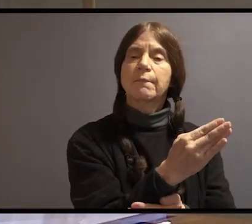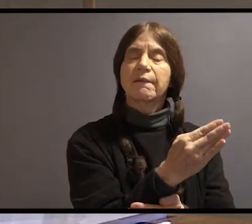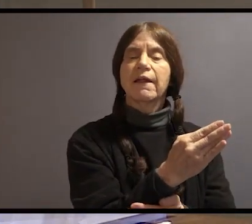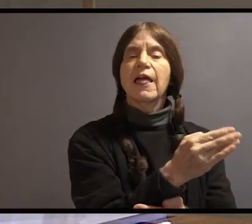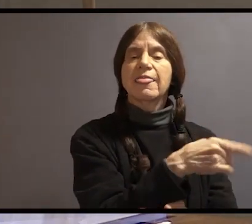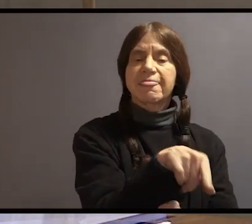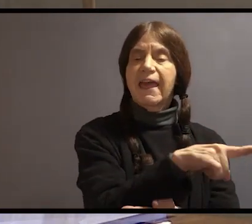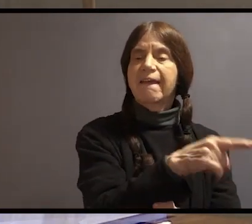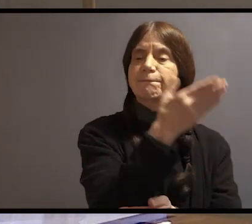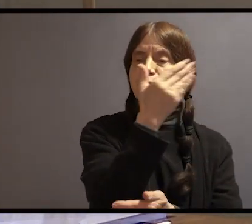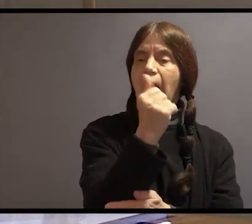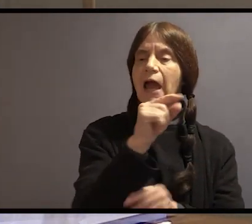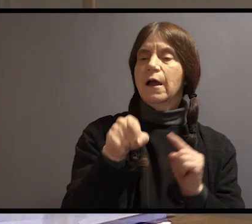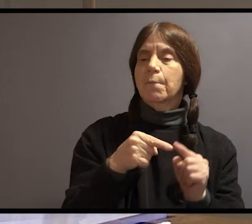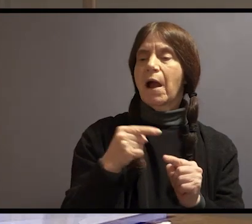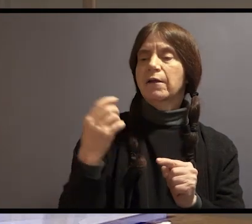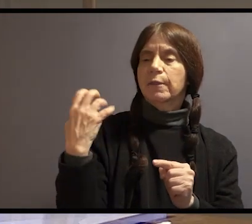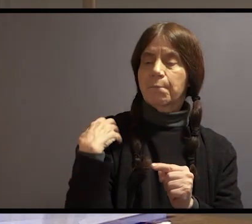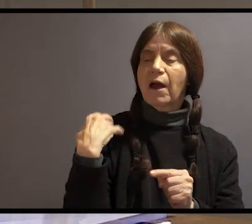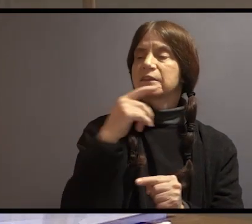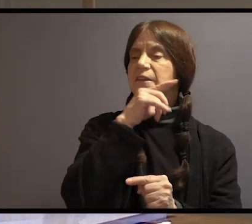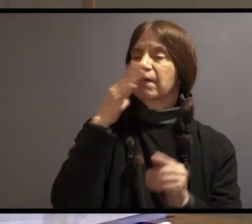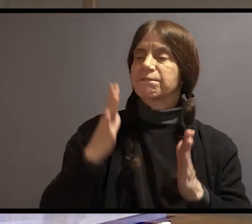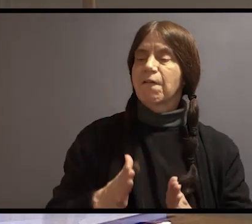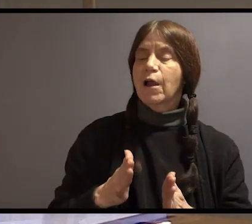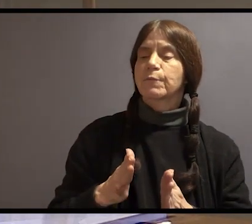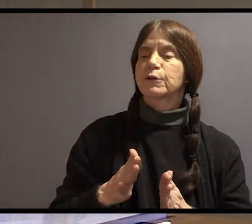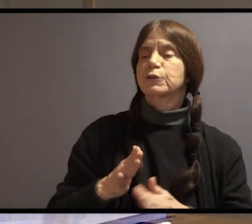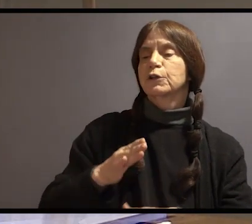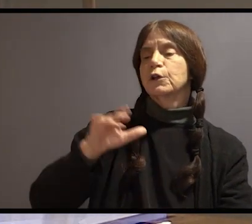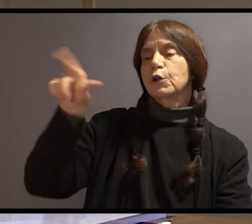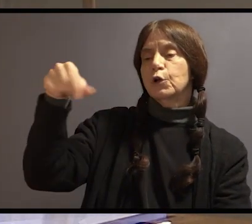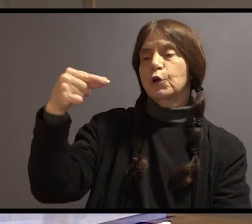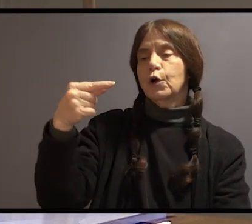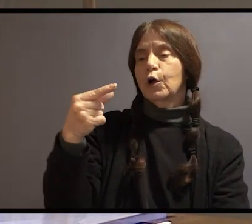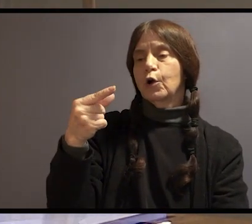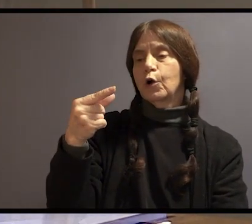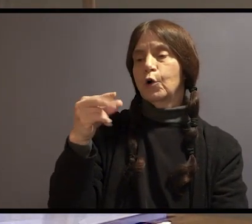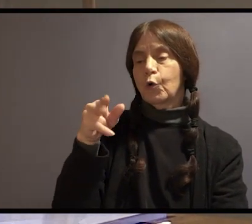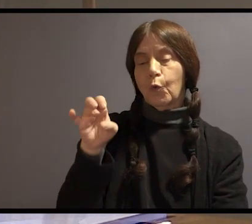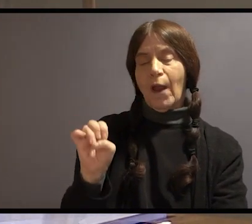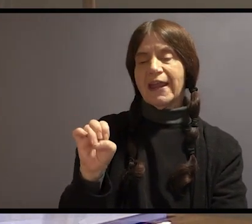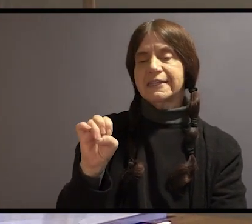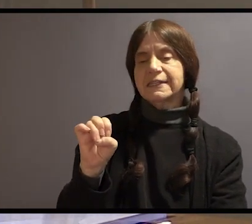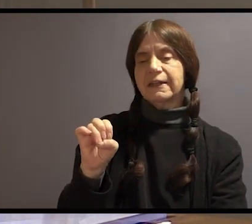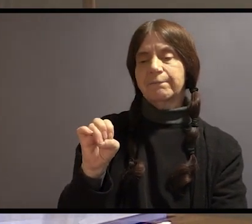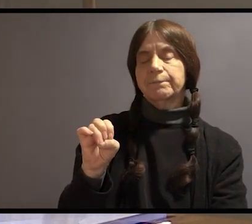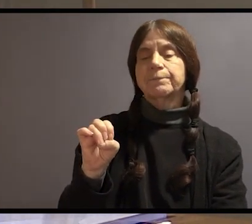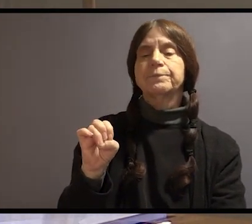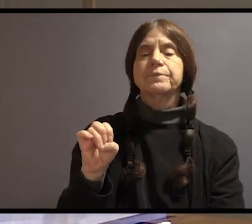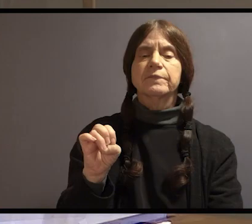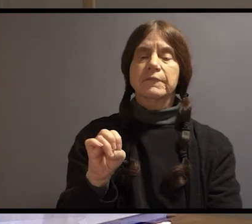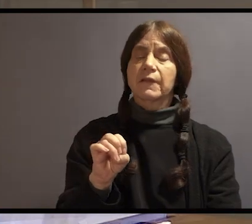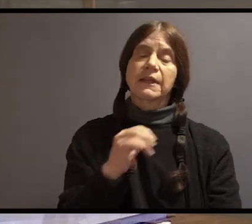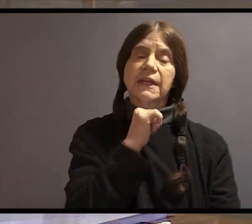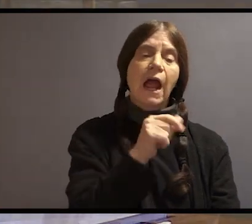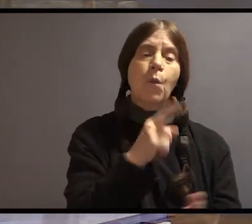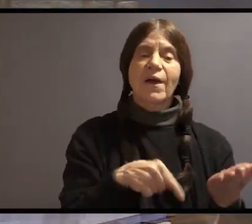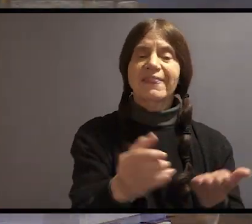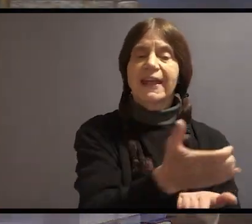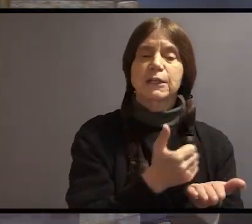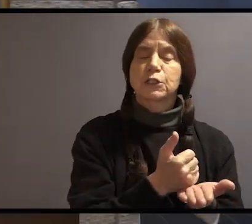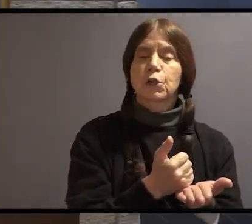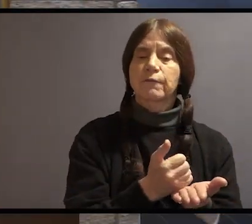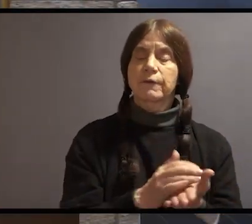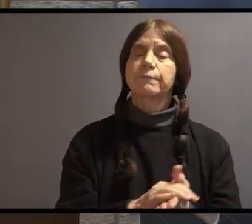his grace. And that's what filled them with thoughts of what they deserved.